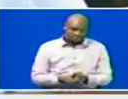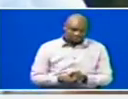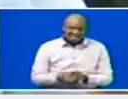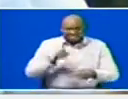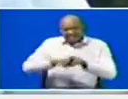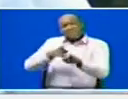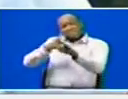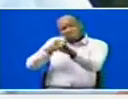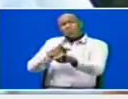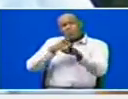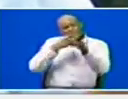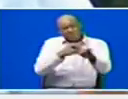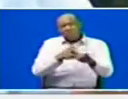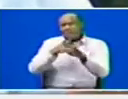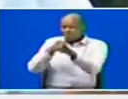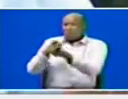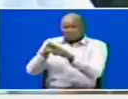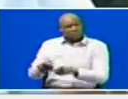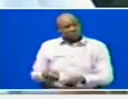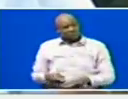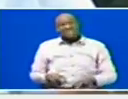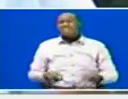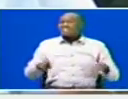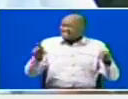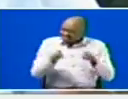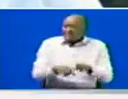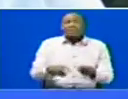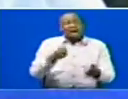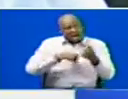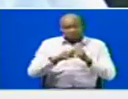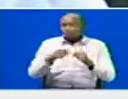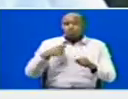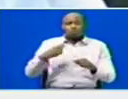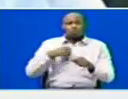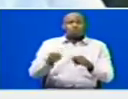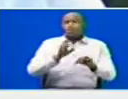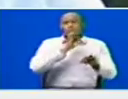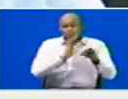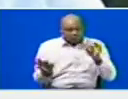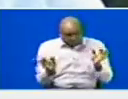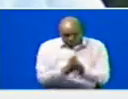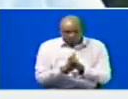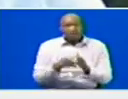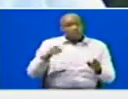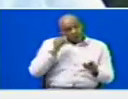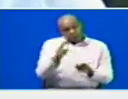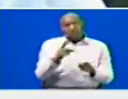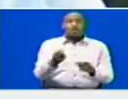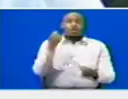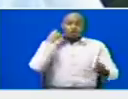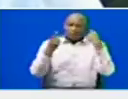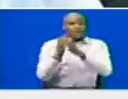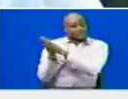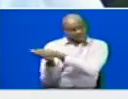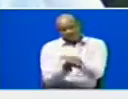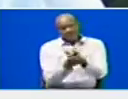Shooting dead those animals is the equivalent of burning or cutting down of coffee or tea plantations in